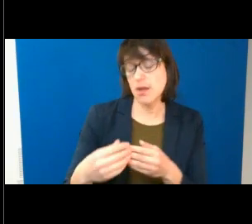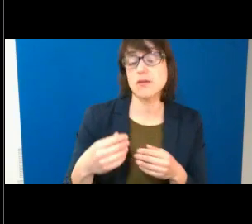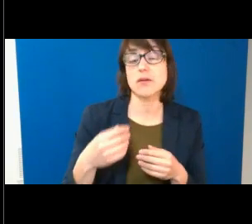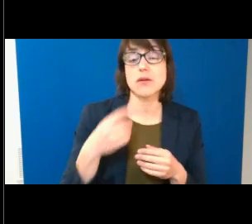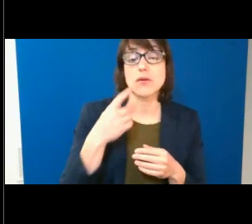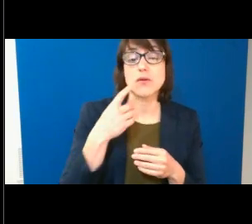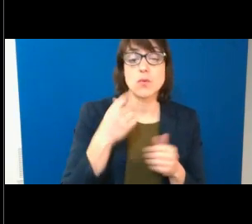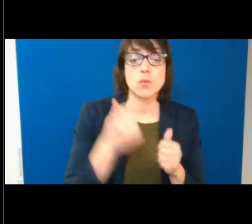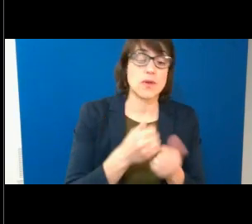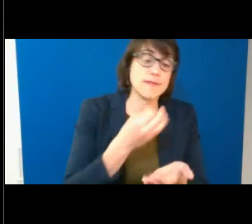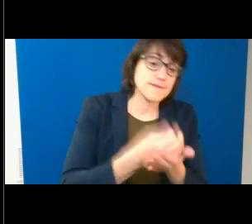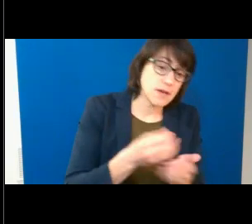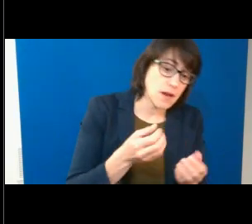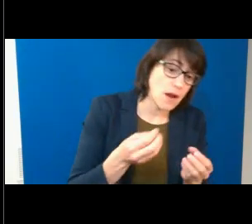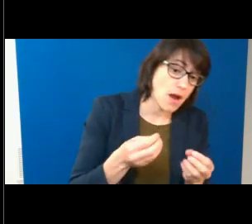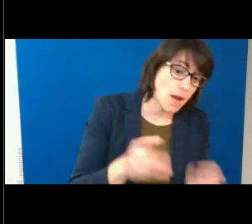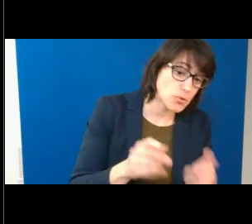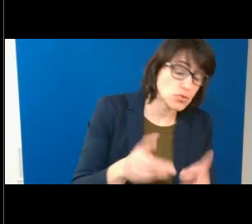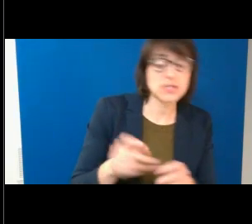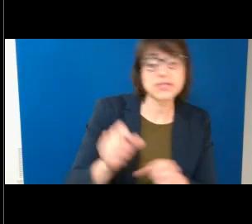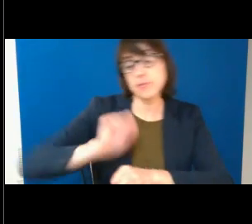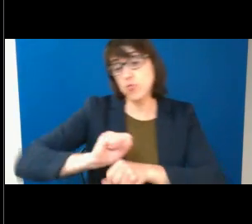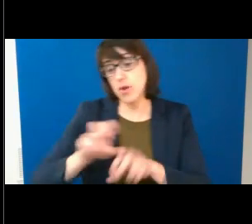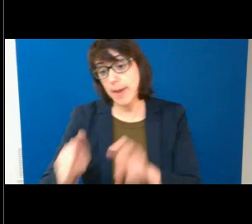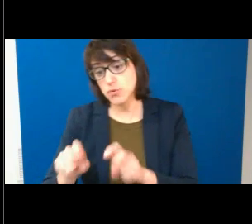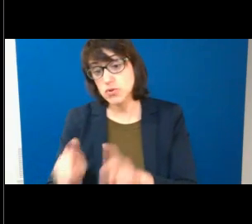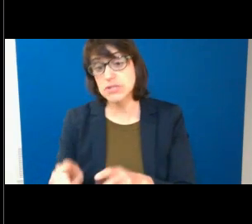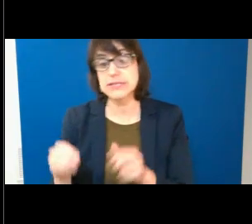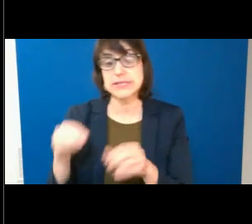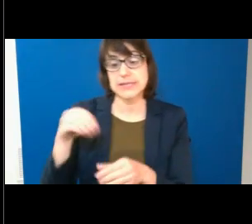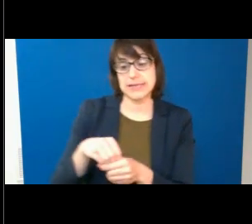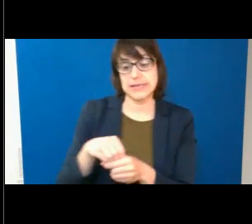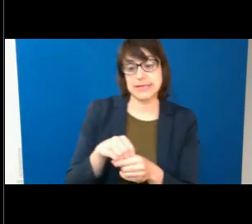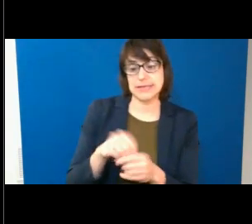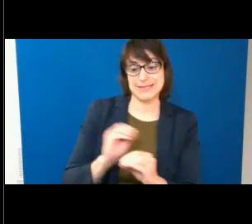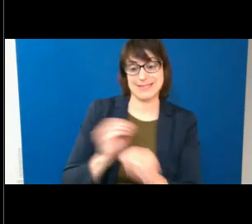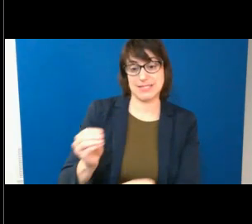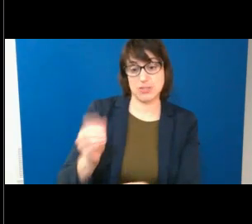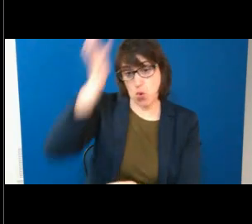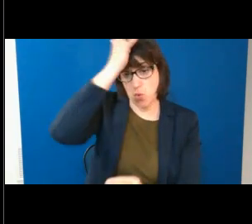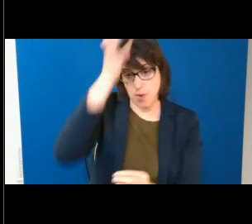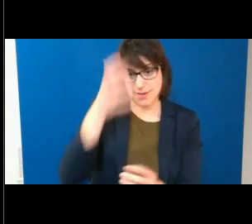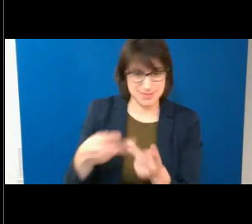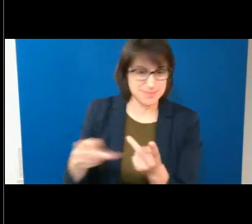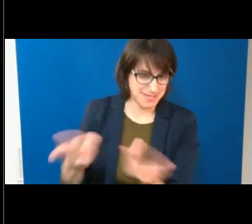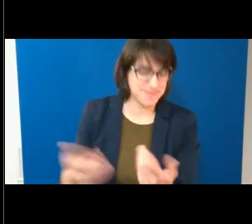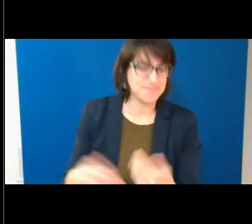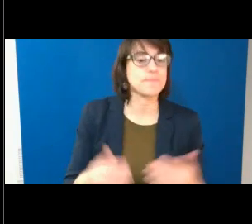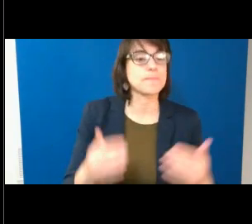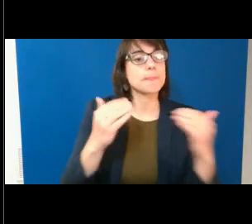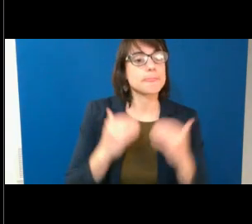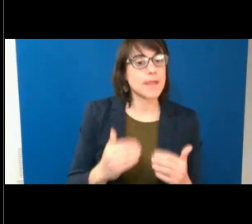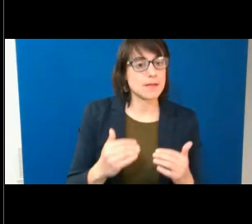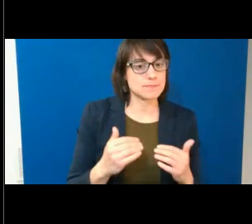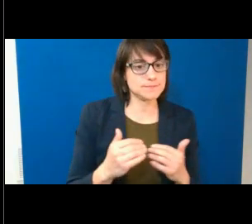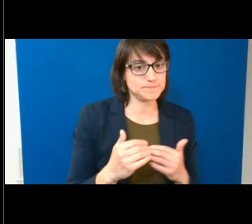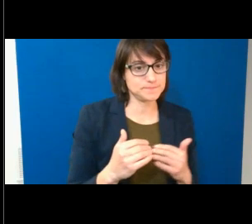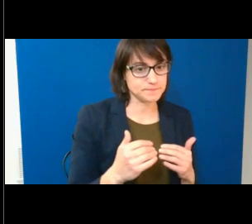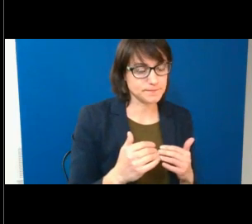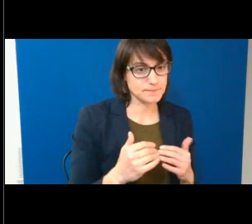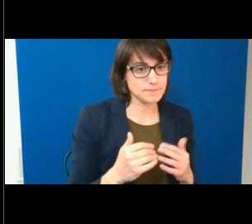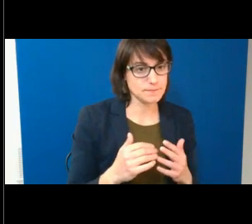in the zero waste space, employment opportunities. And if you'll go to the next slide. Very preliminary results, even from just connecting people